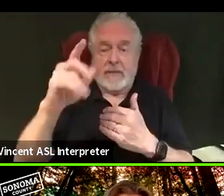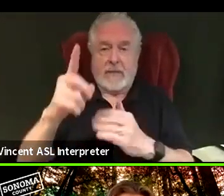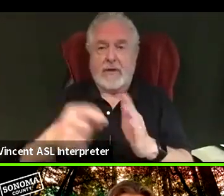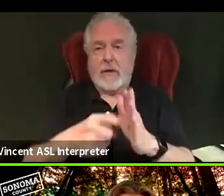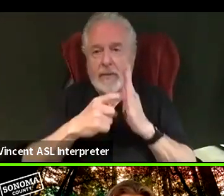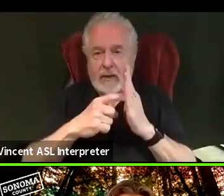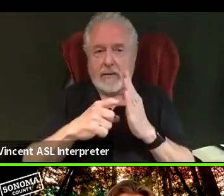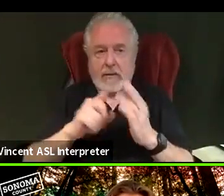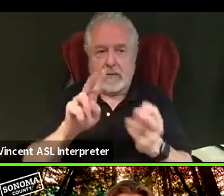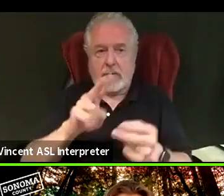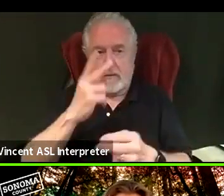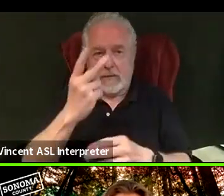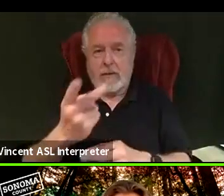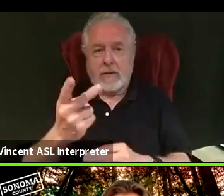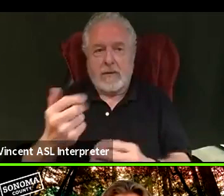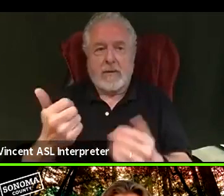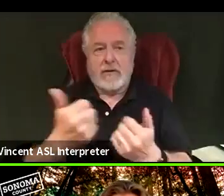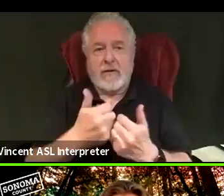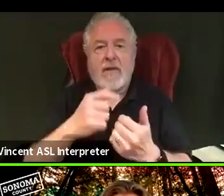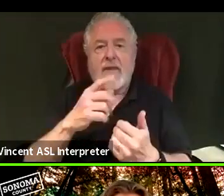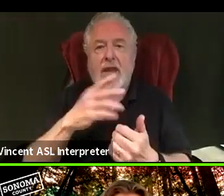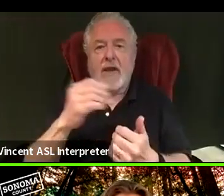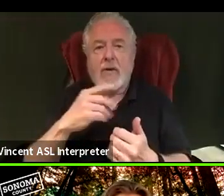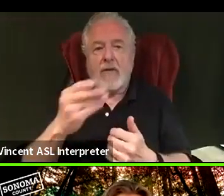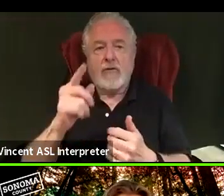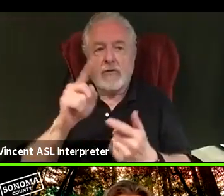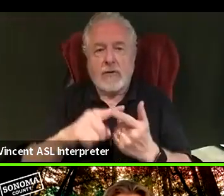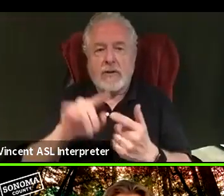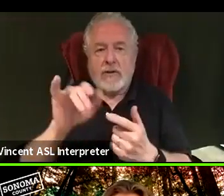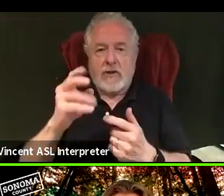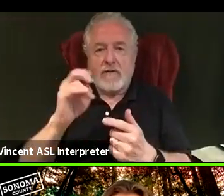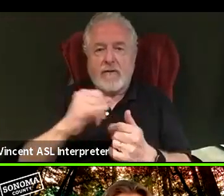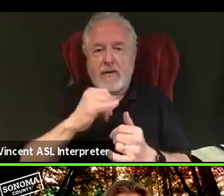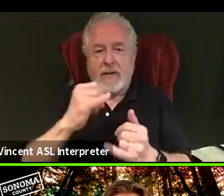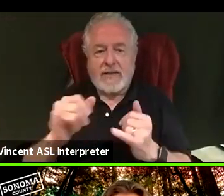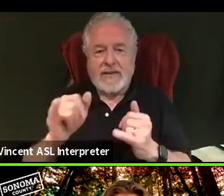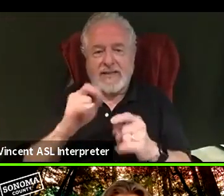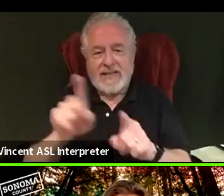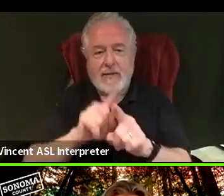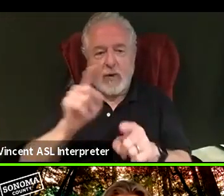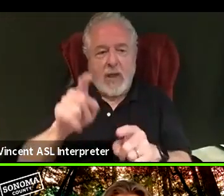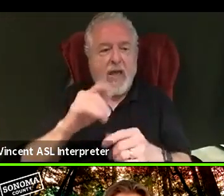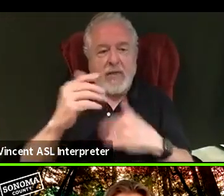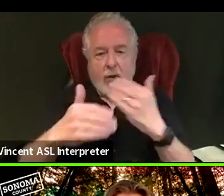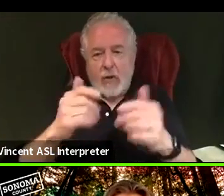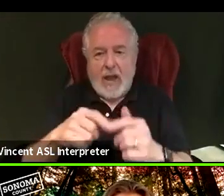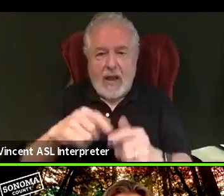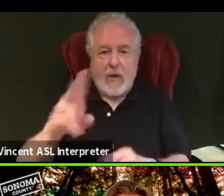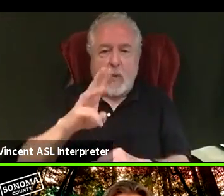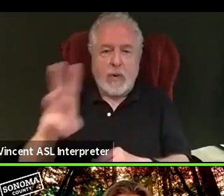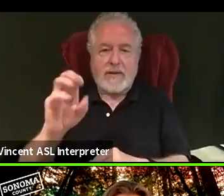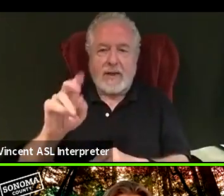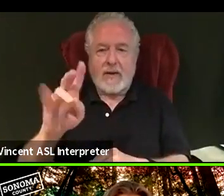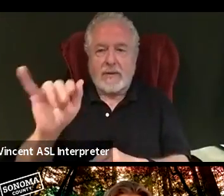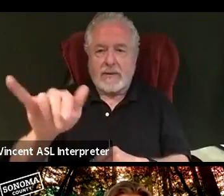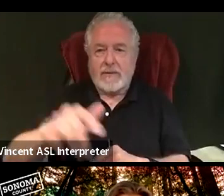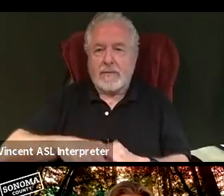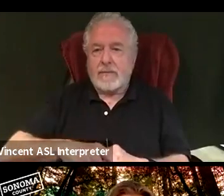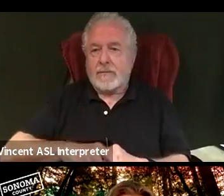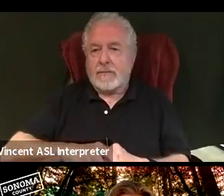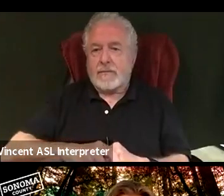course had the reverse challenge for a while, and then I'll hand it over to Jason for the same question of how are things going out in West County?